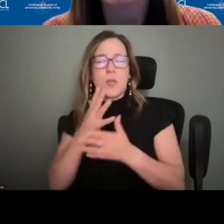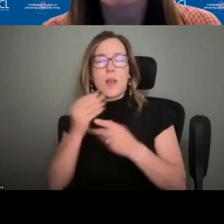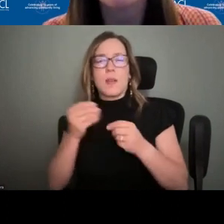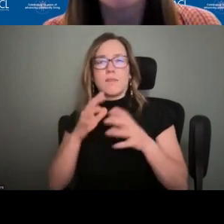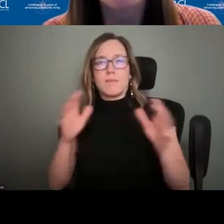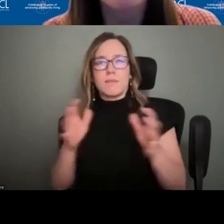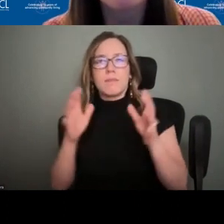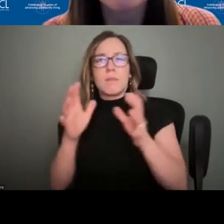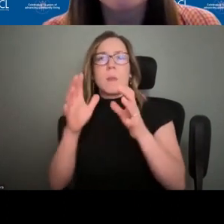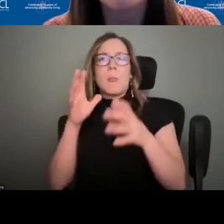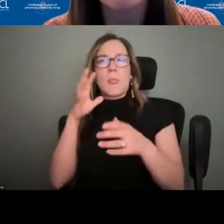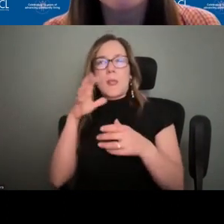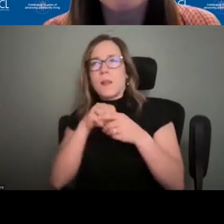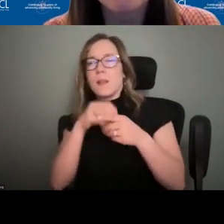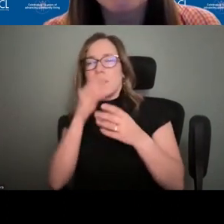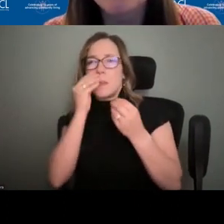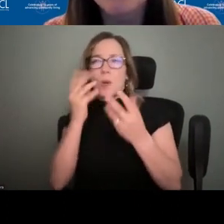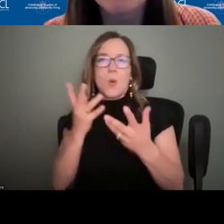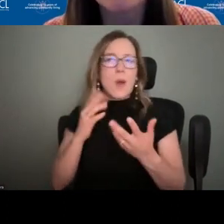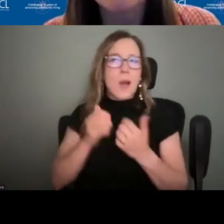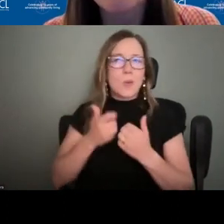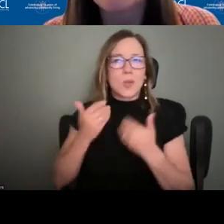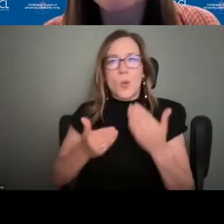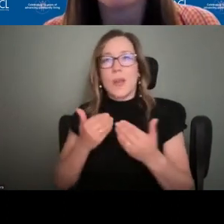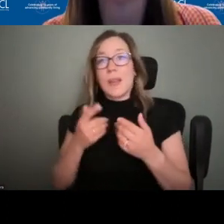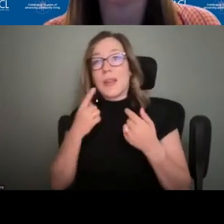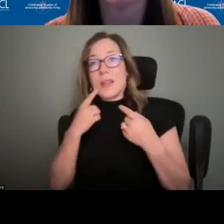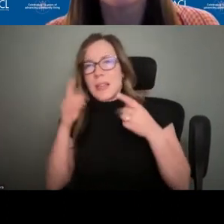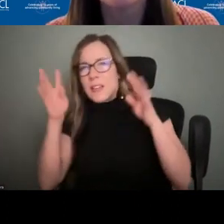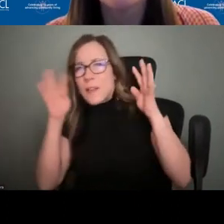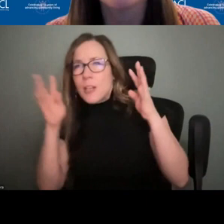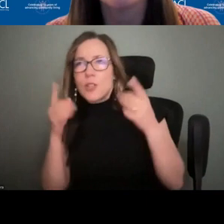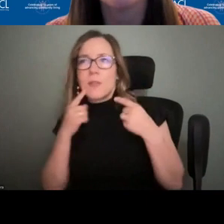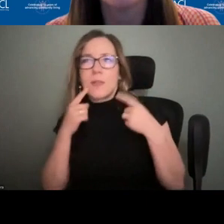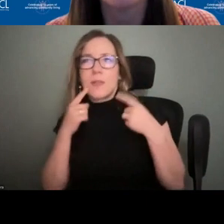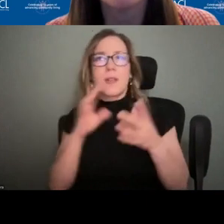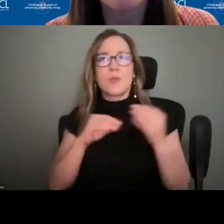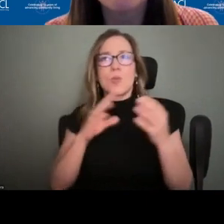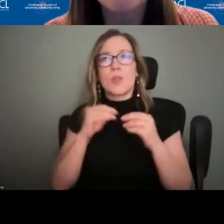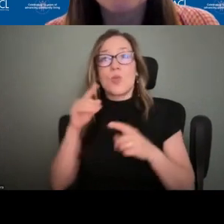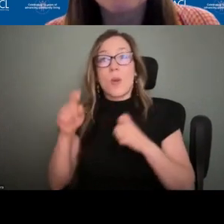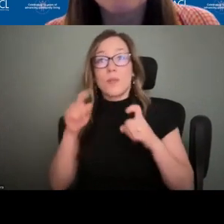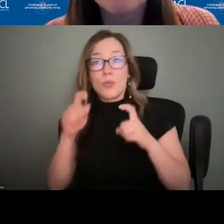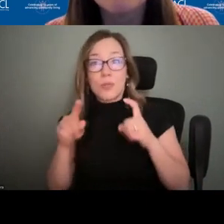it's going, innovations, success stories, questions.